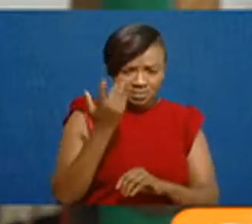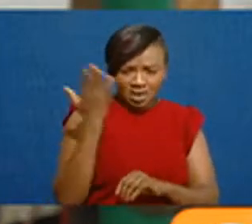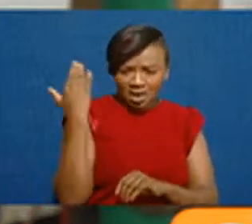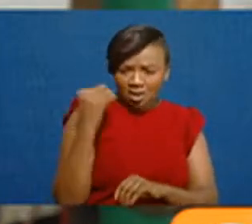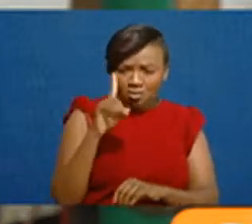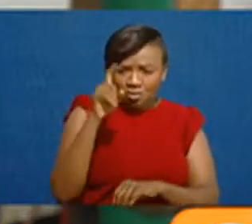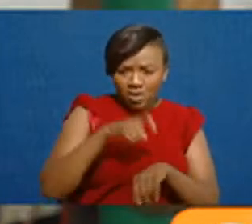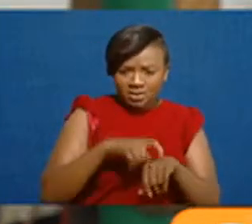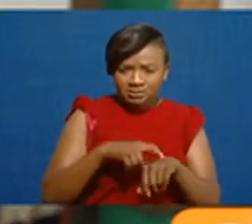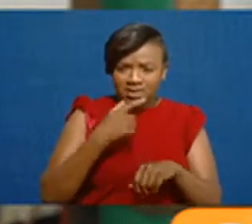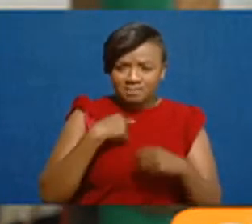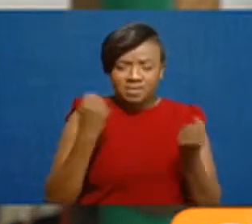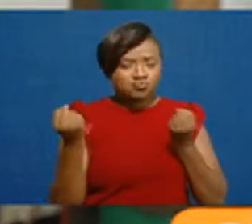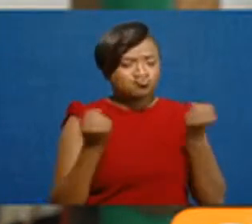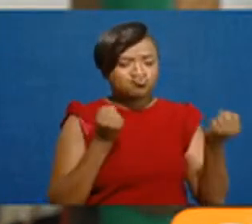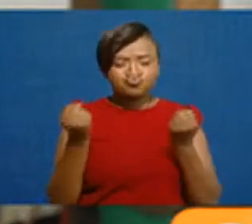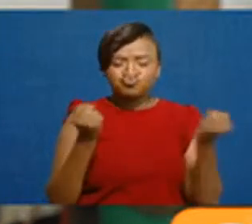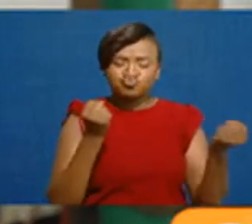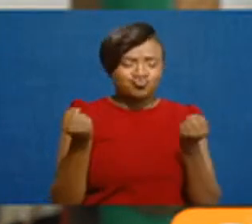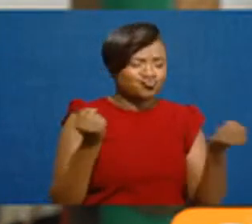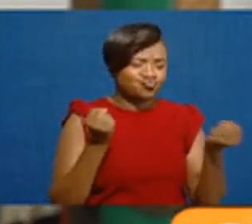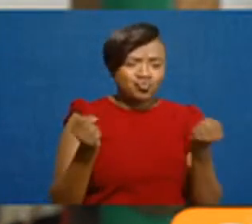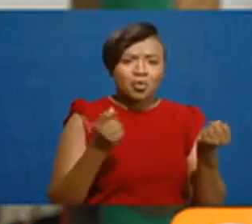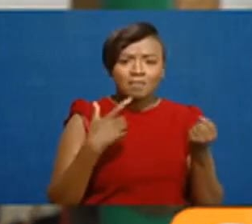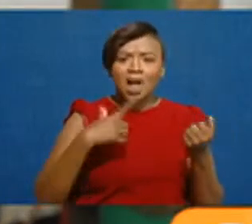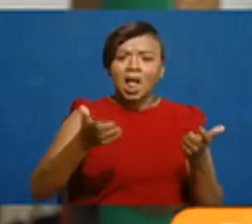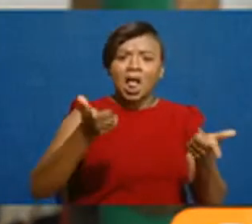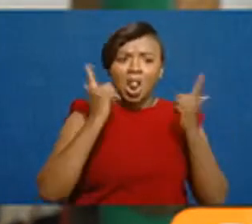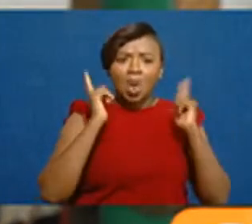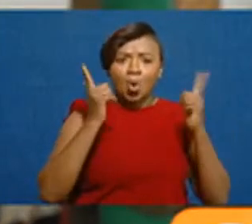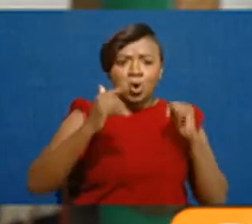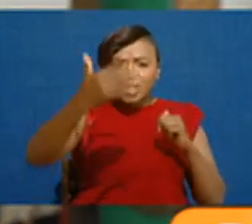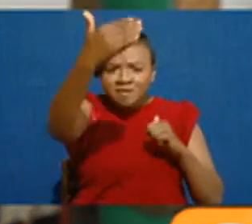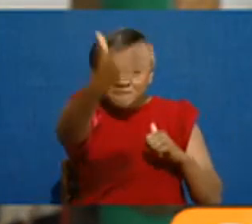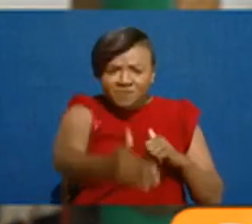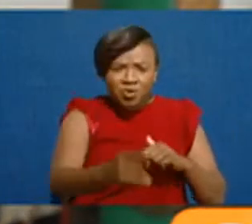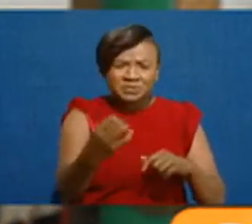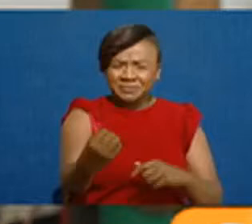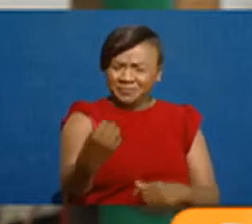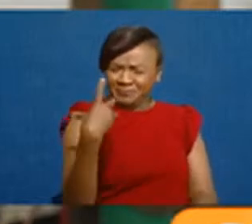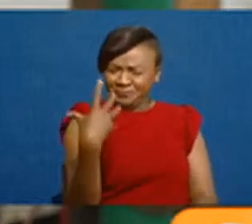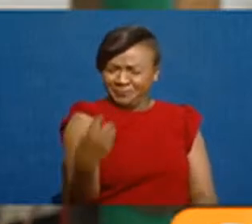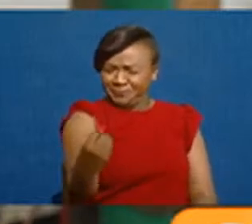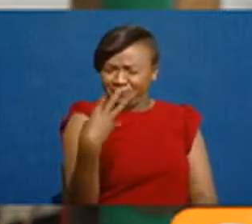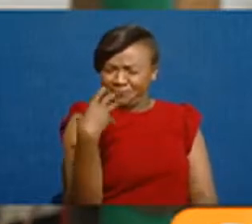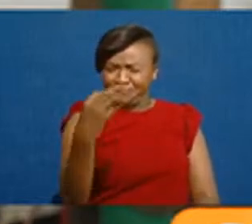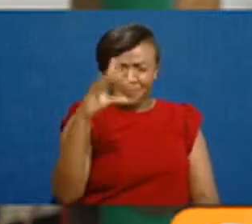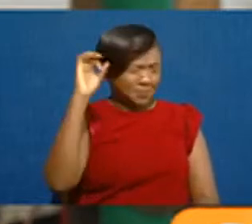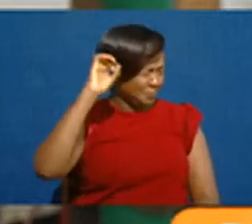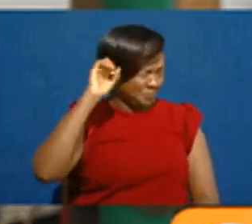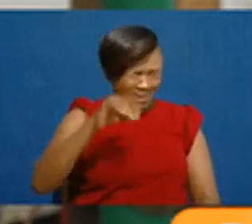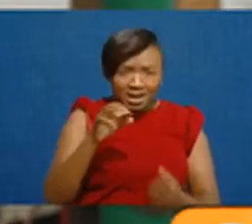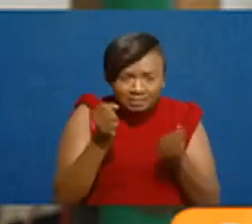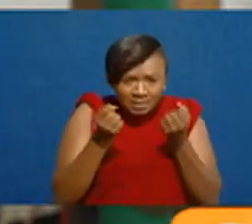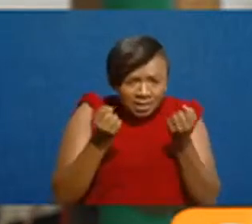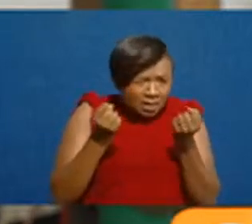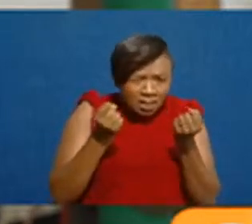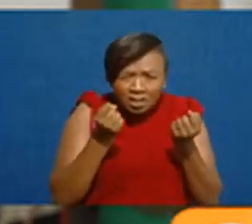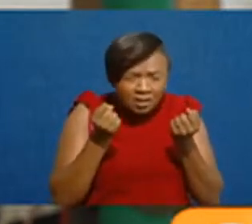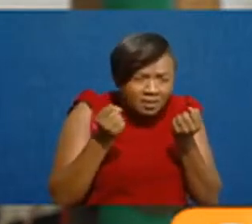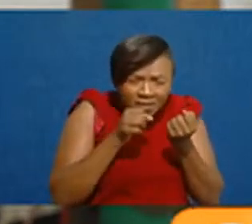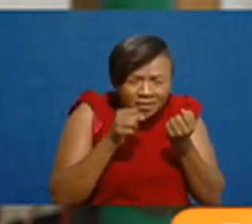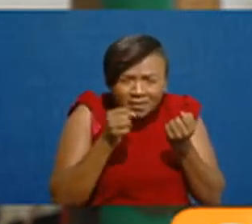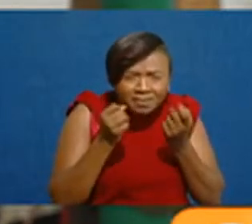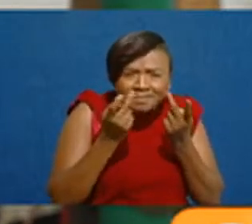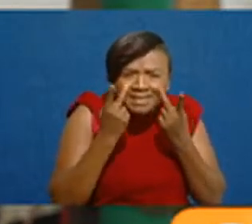big lorry ahead of me and just black smoke coming out of the exhaust pipe. It actually blinded me to the point I could not